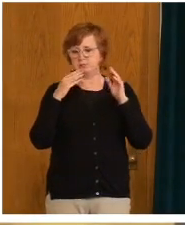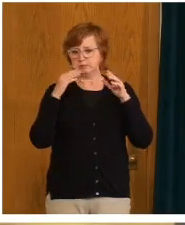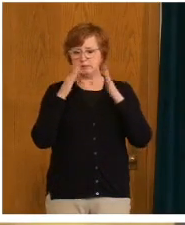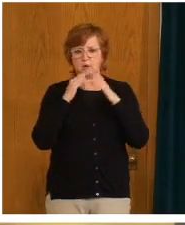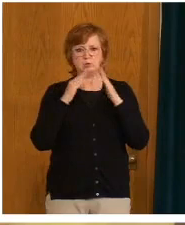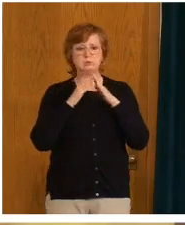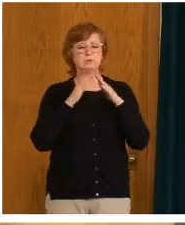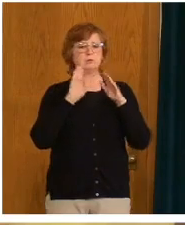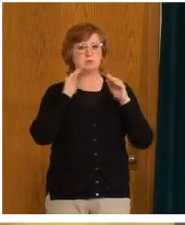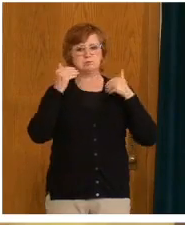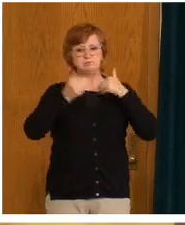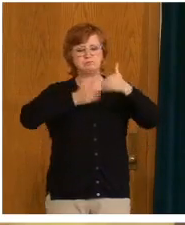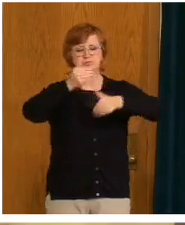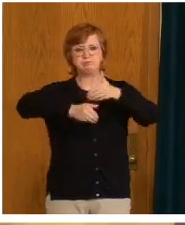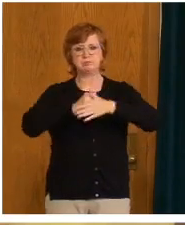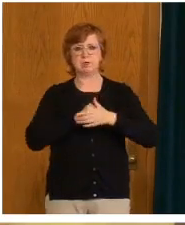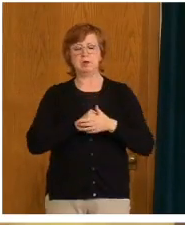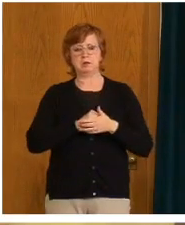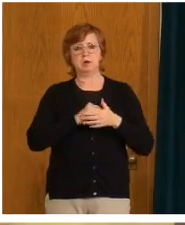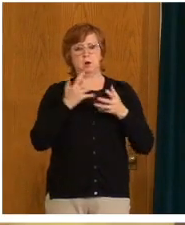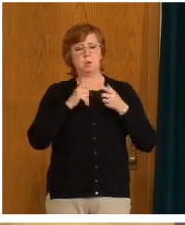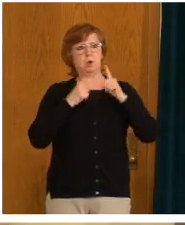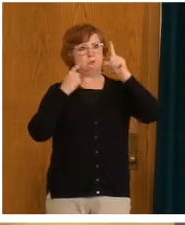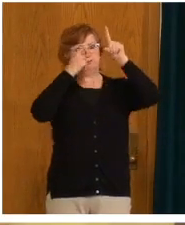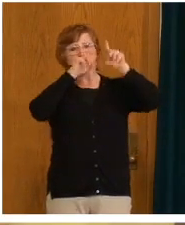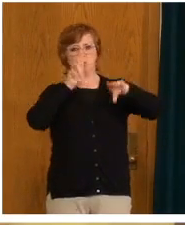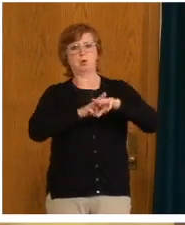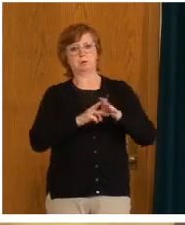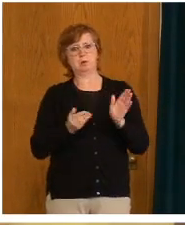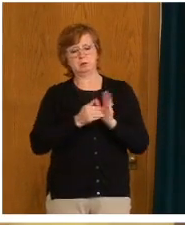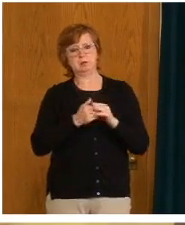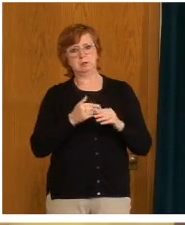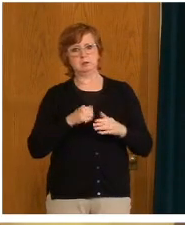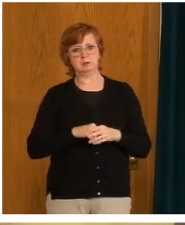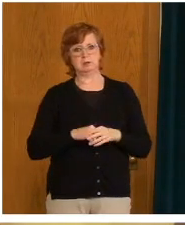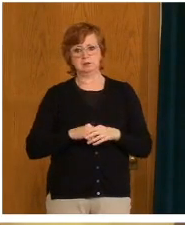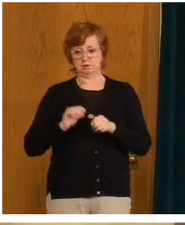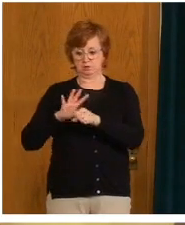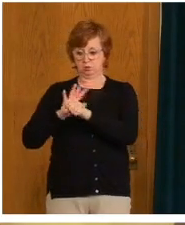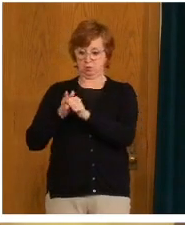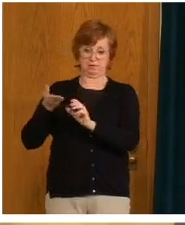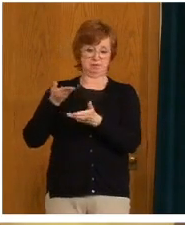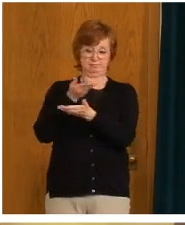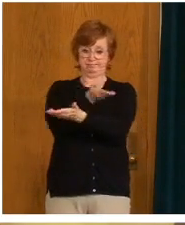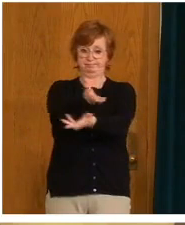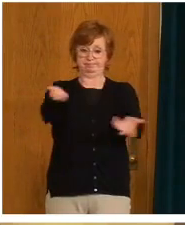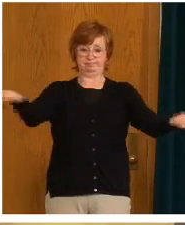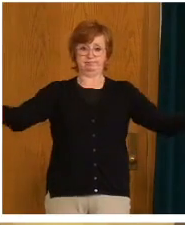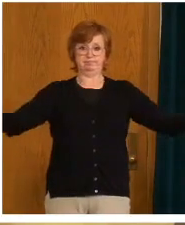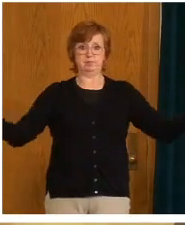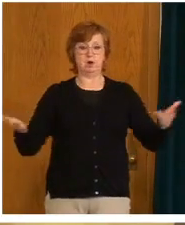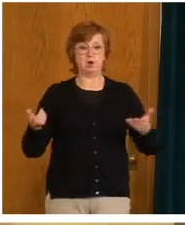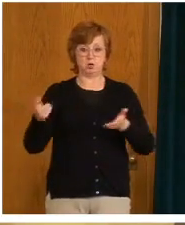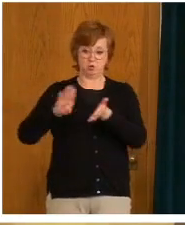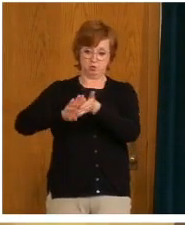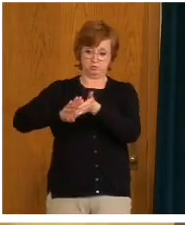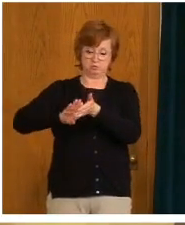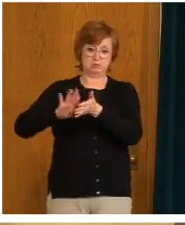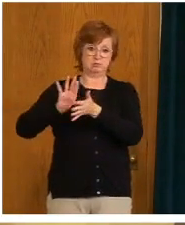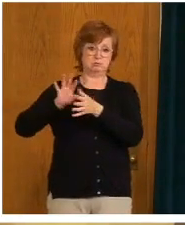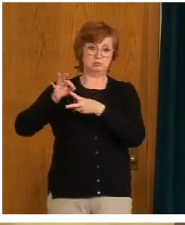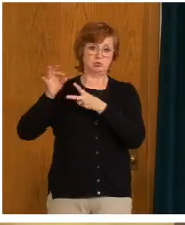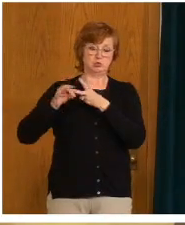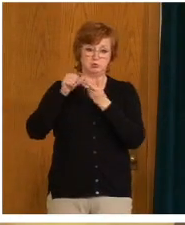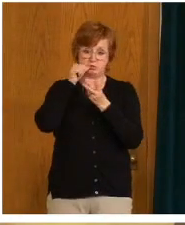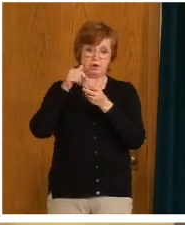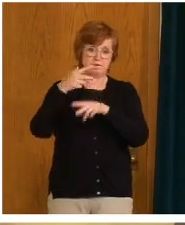our communities across this province. COVID is going to be there, and if you choose to not be vaccinated, you're putting yourself at some great